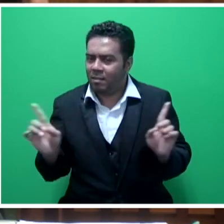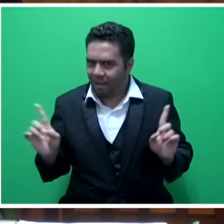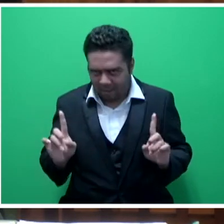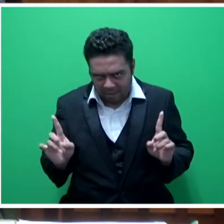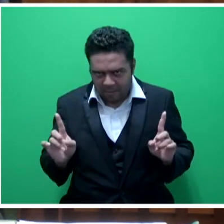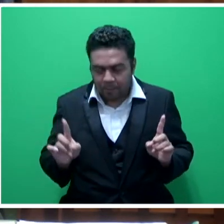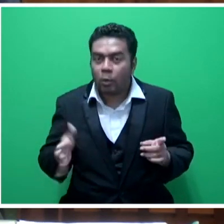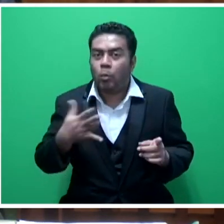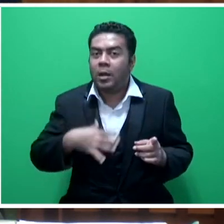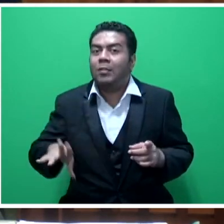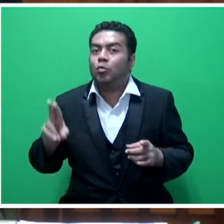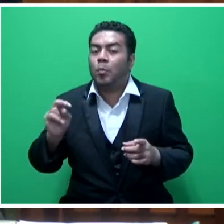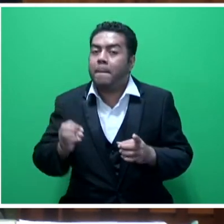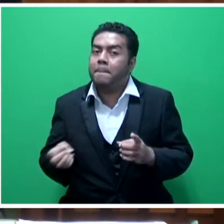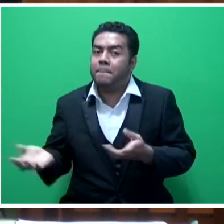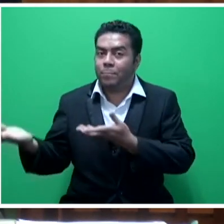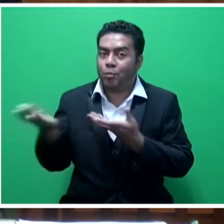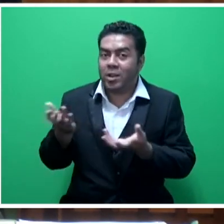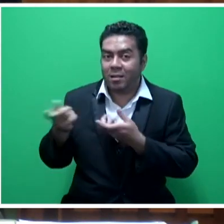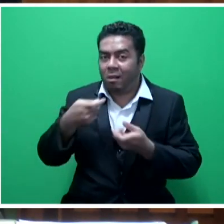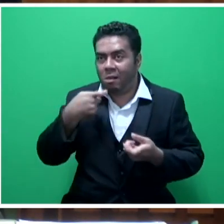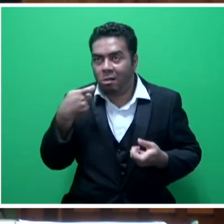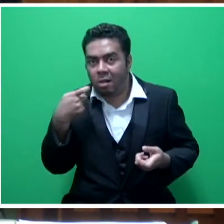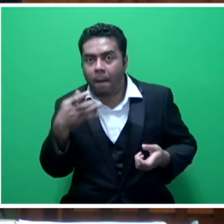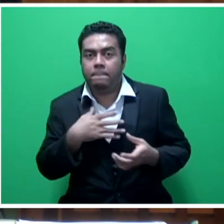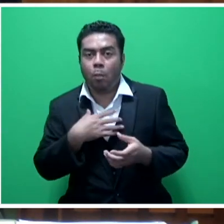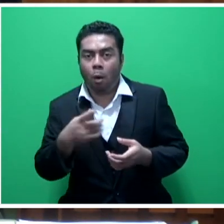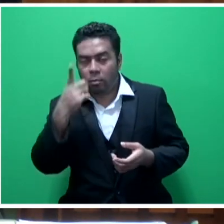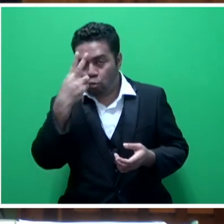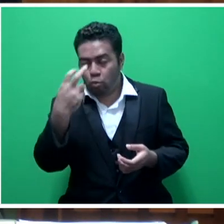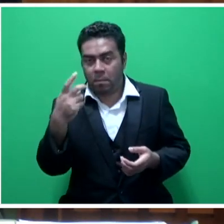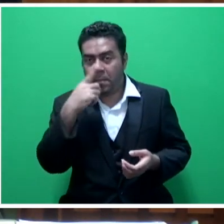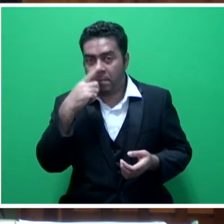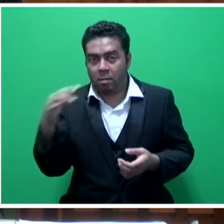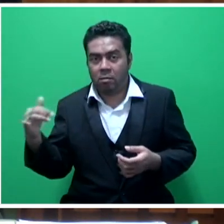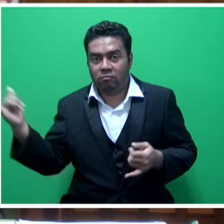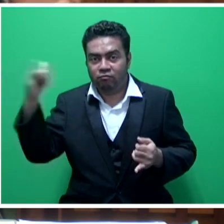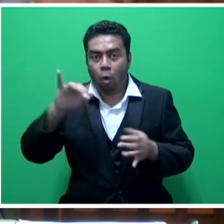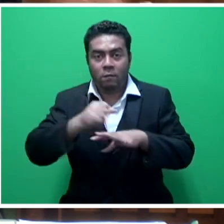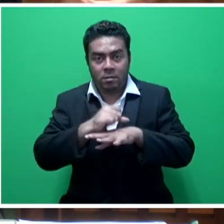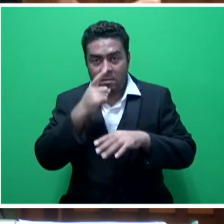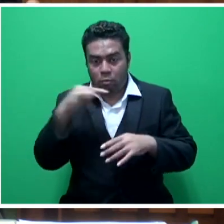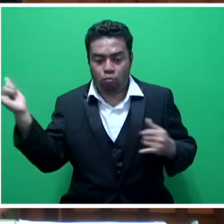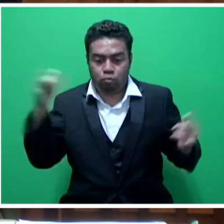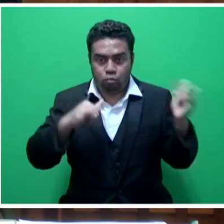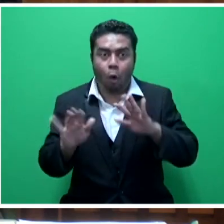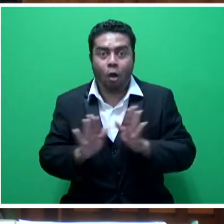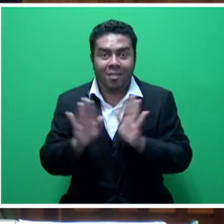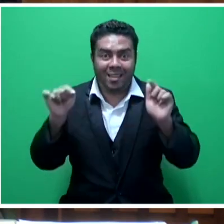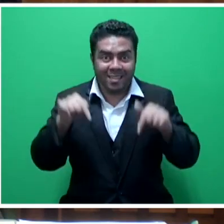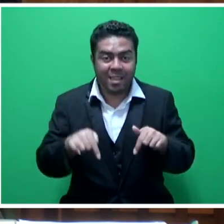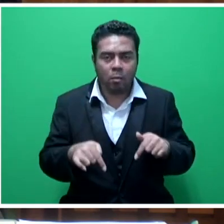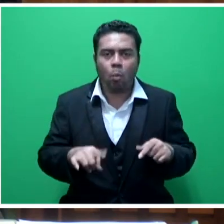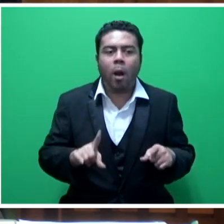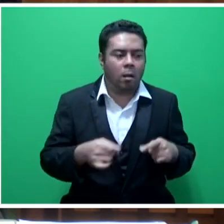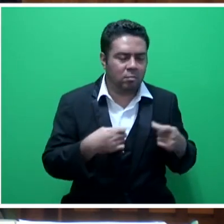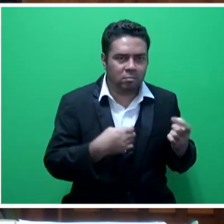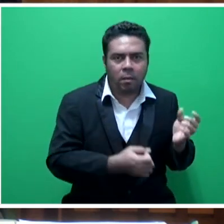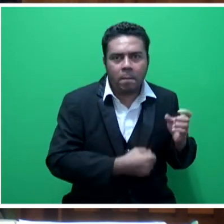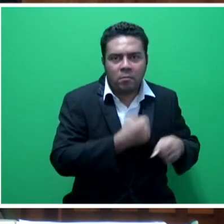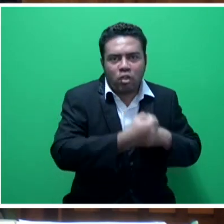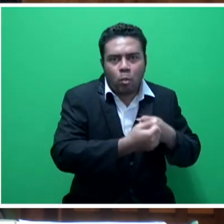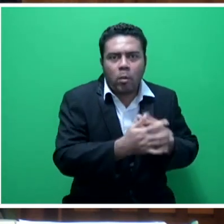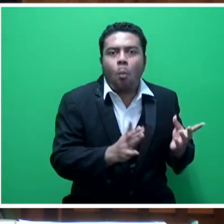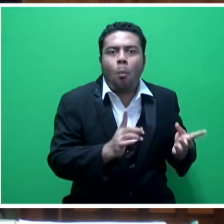more tourists in. If you are going to simply just do that for unemployment benefit, which you already have $100 million, we will still won't be generating